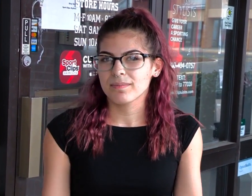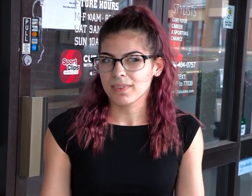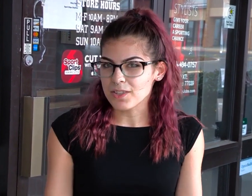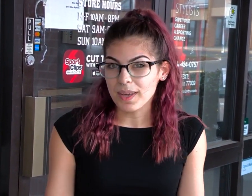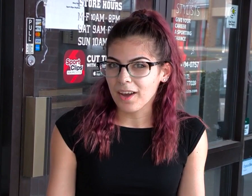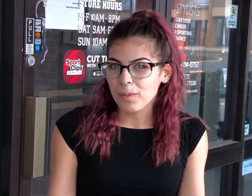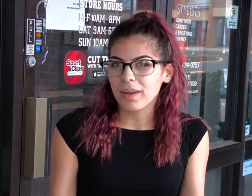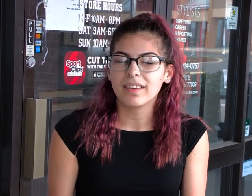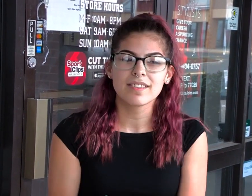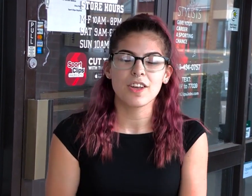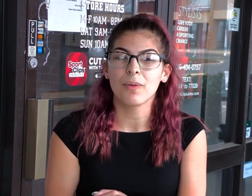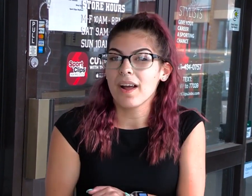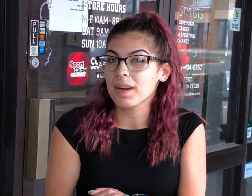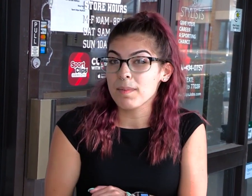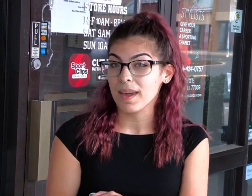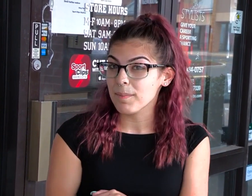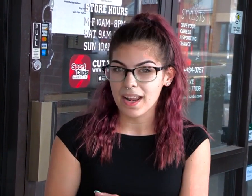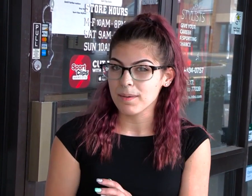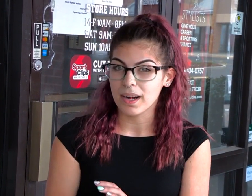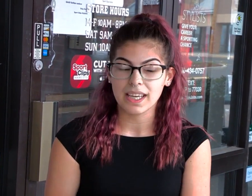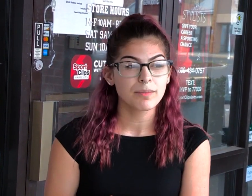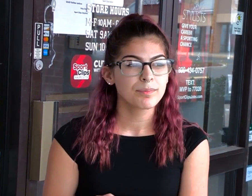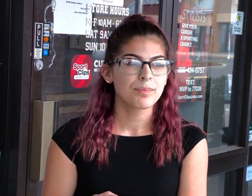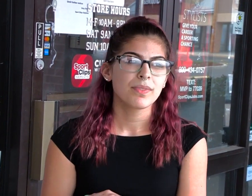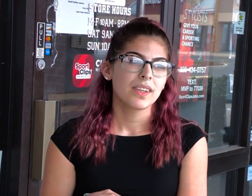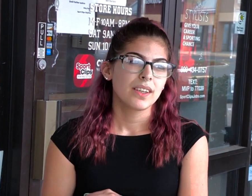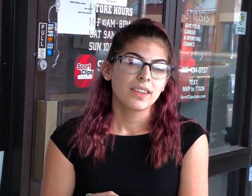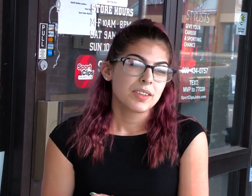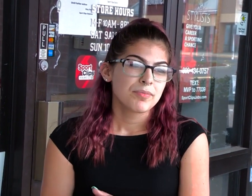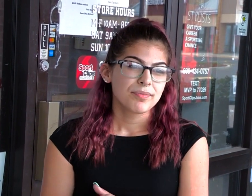business because we can't open, so we're not going to make any money.